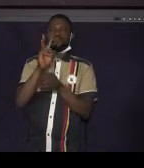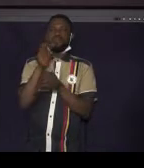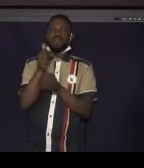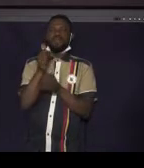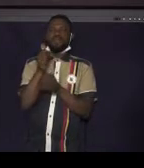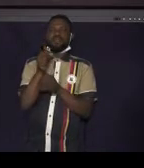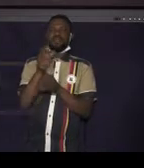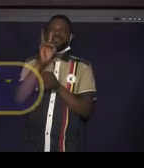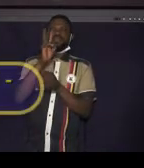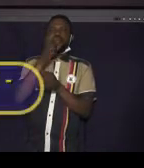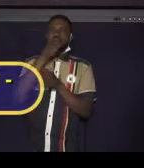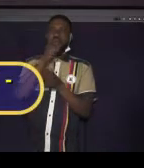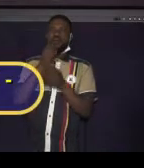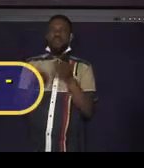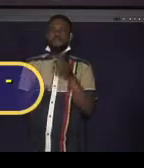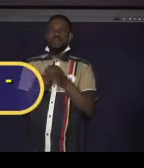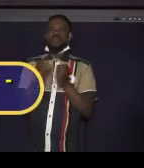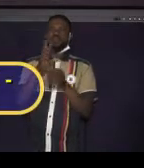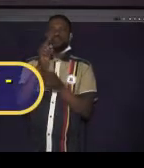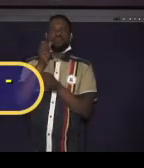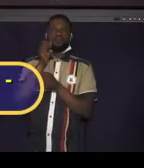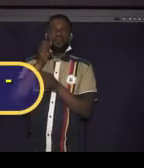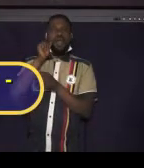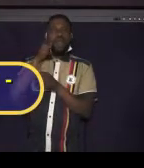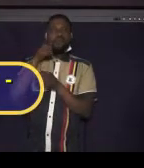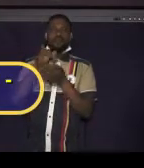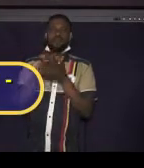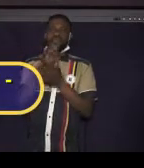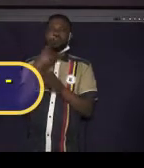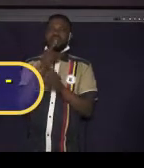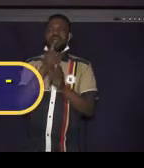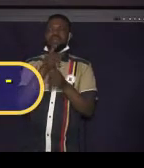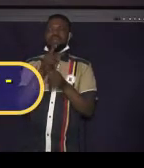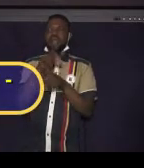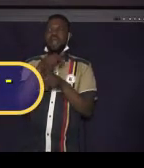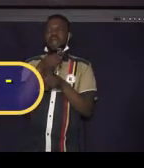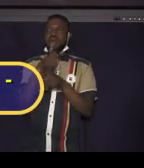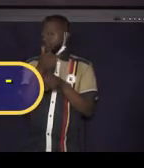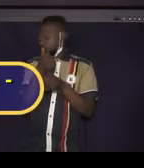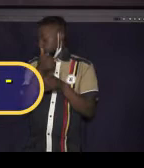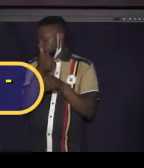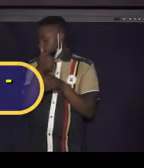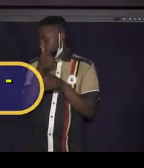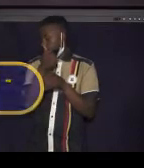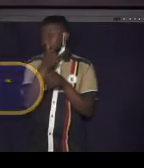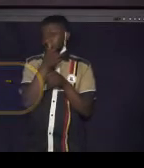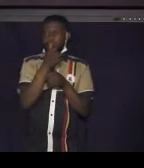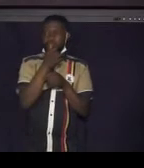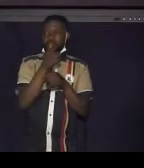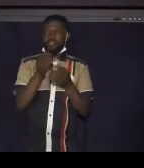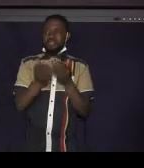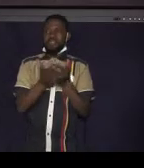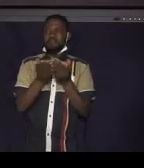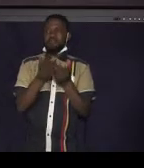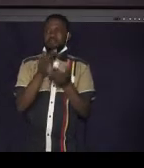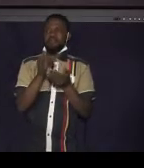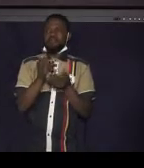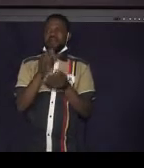2a. 7 mangoes plus 2 apples. That is quite intuitive. Let's look at the next one. This one says